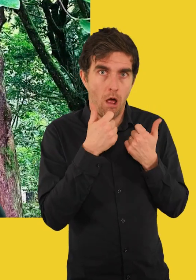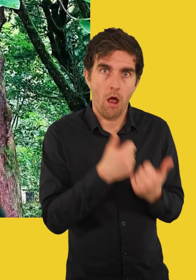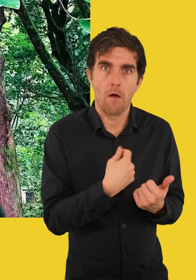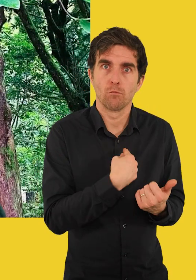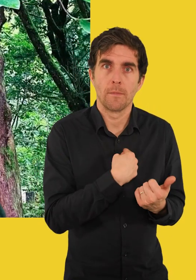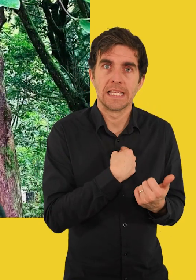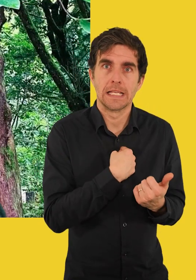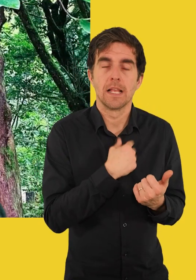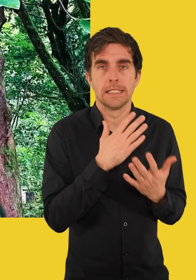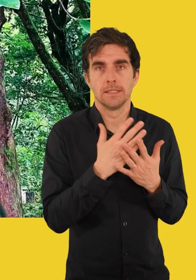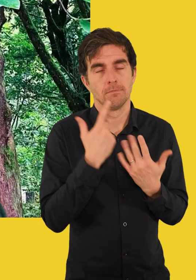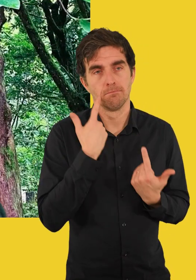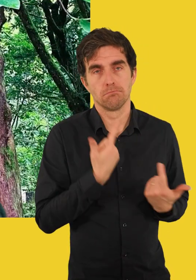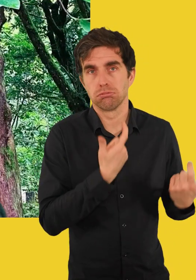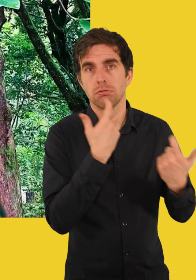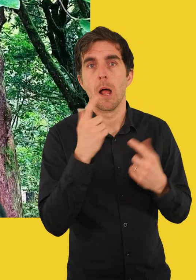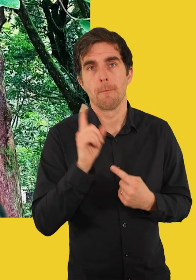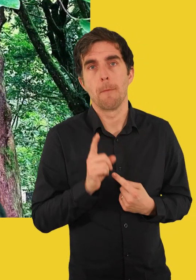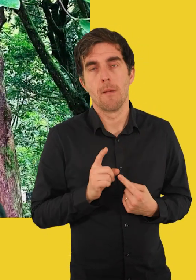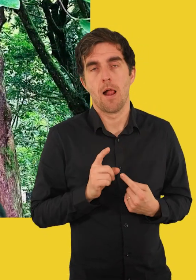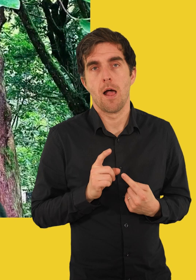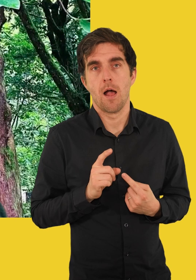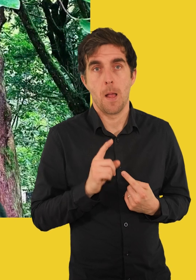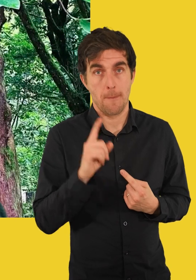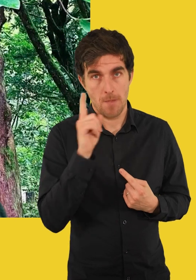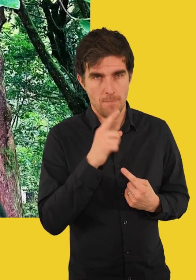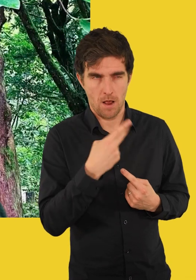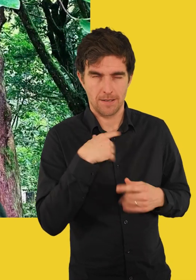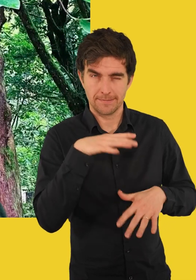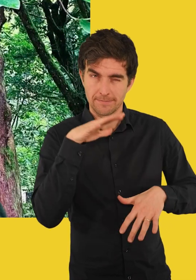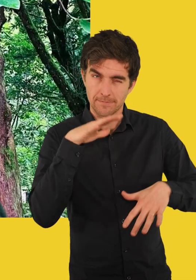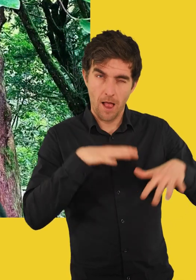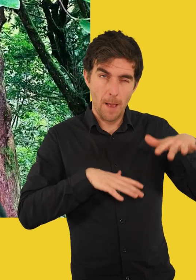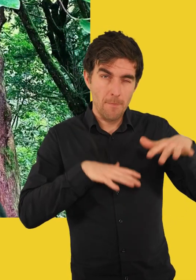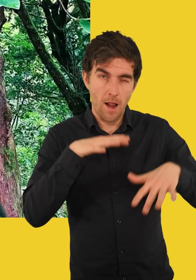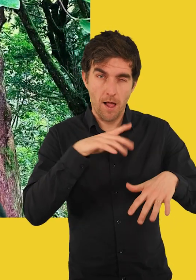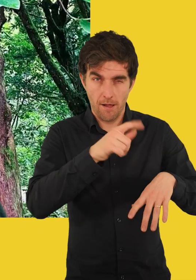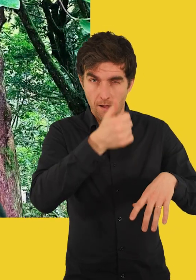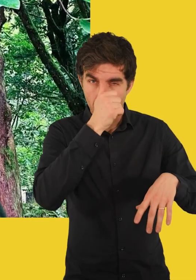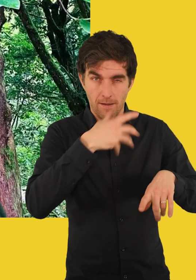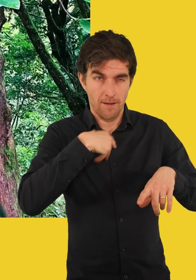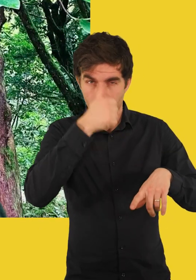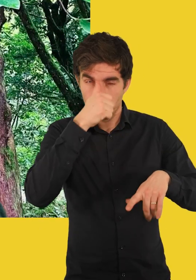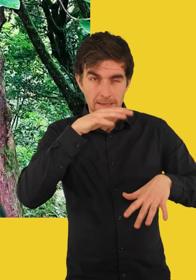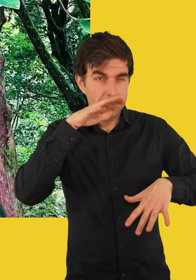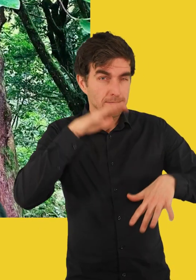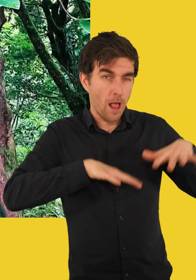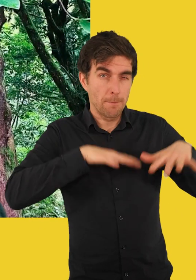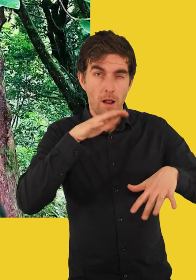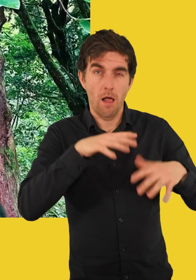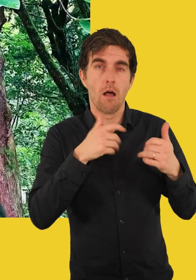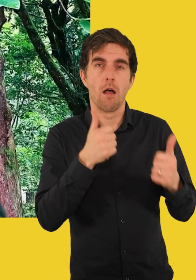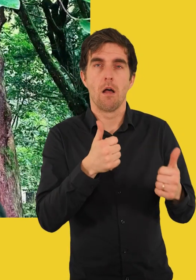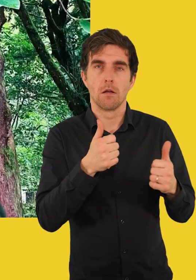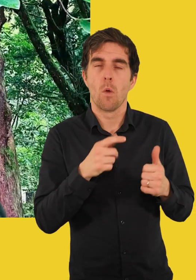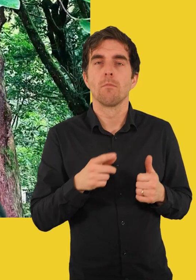me are finding people who have similar experiences as you do.